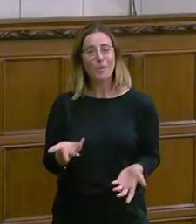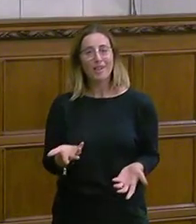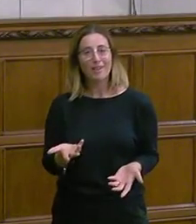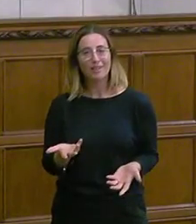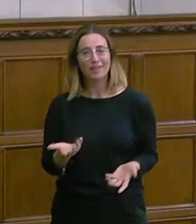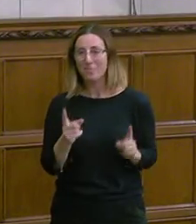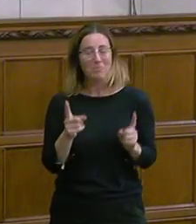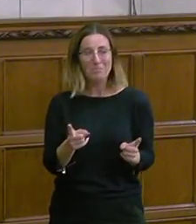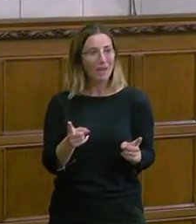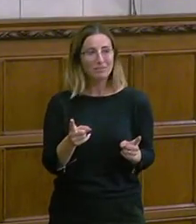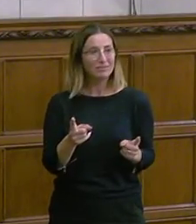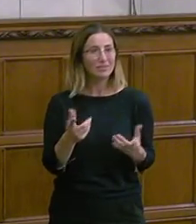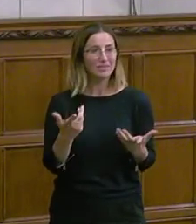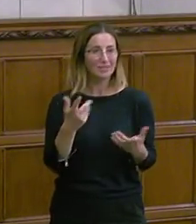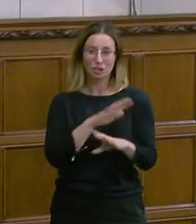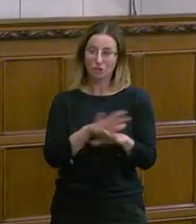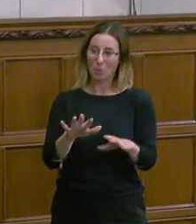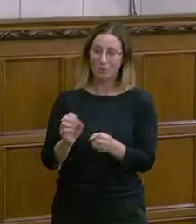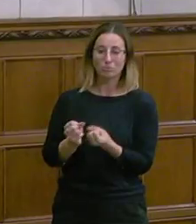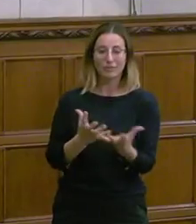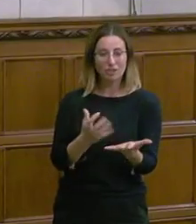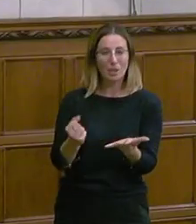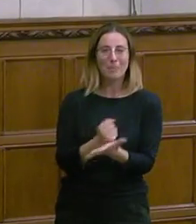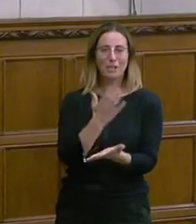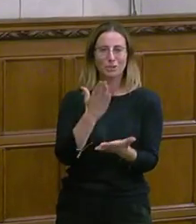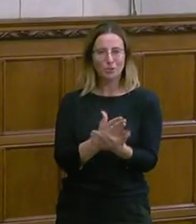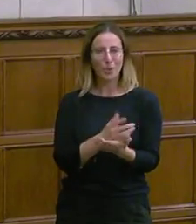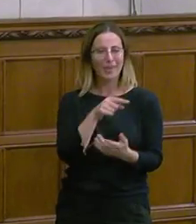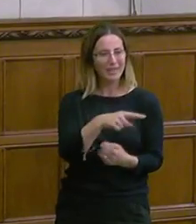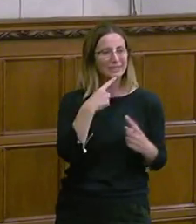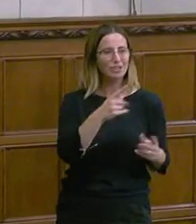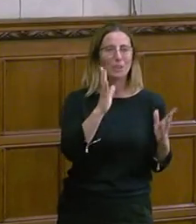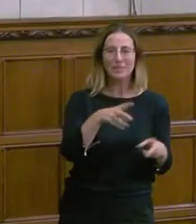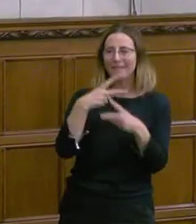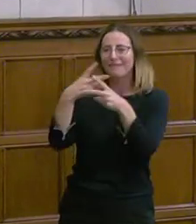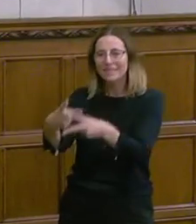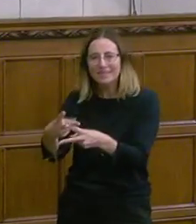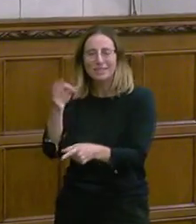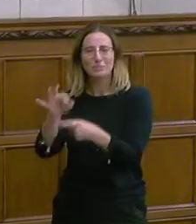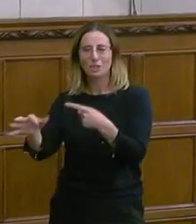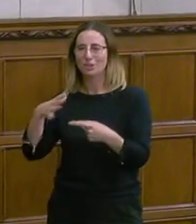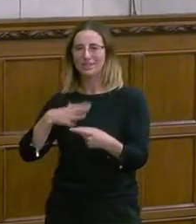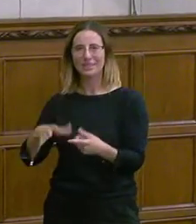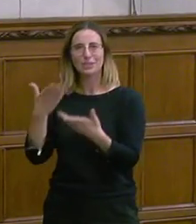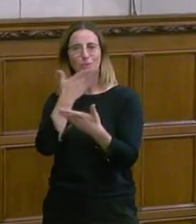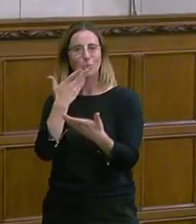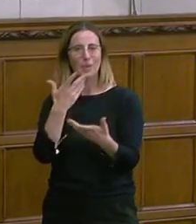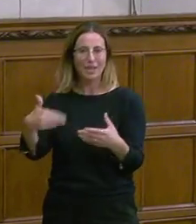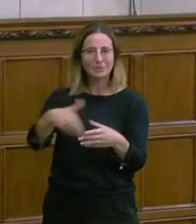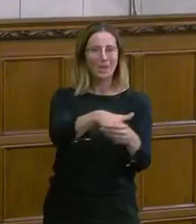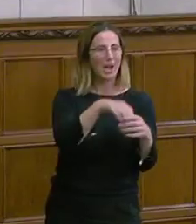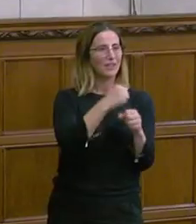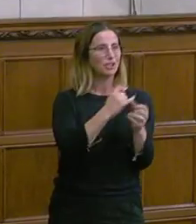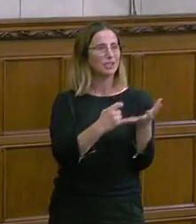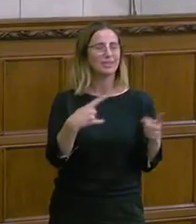they do not, as a provision, make sure that the teachers go into a special needs school as part of that one-year PGCE. Why not, I asked the Minister, because